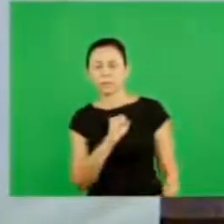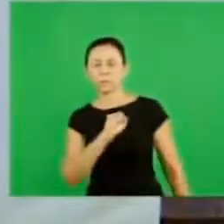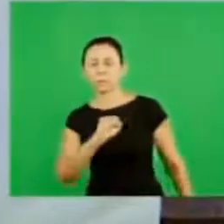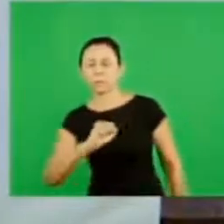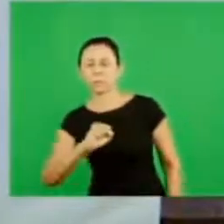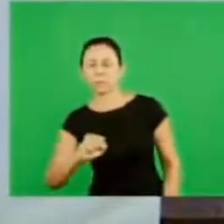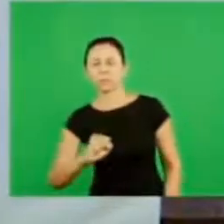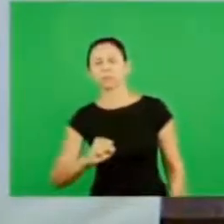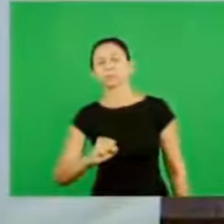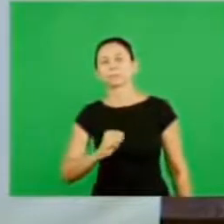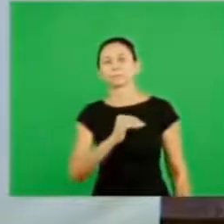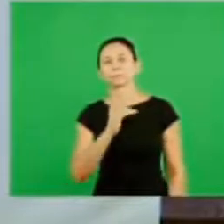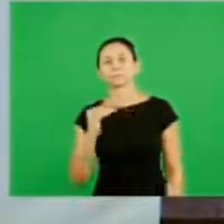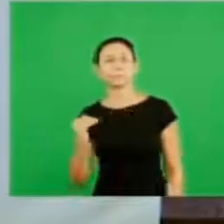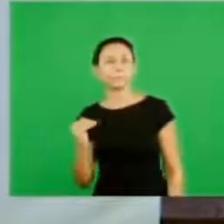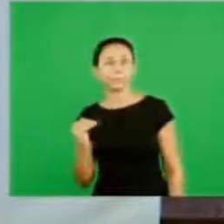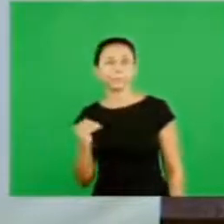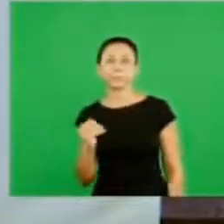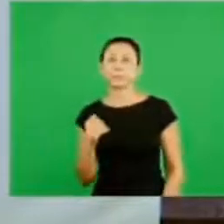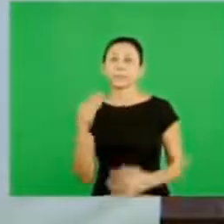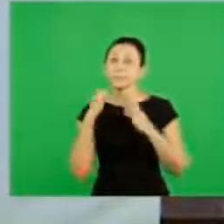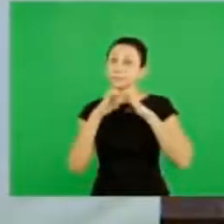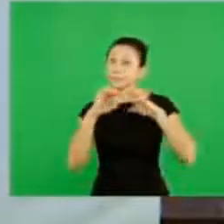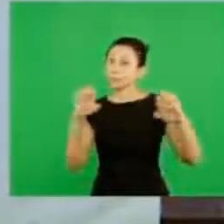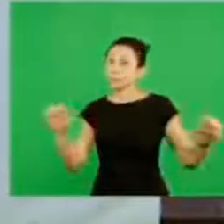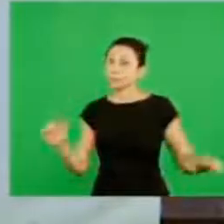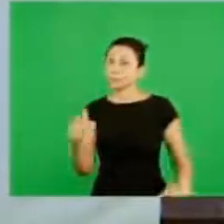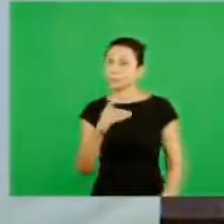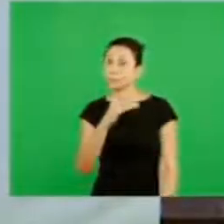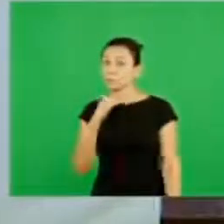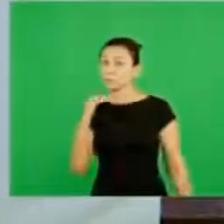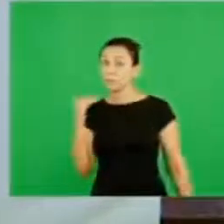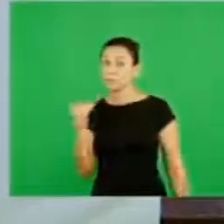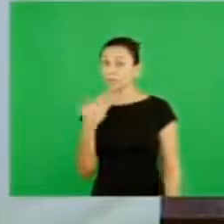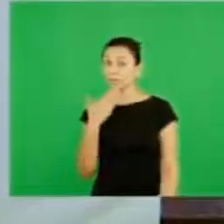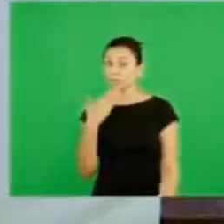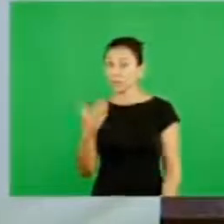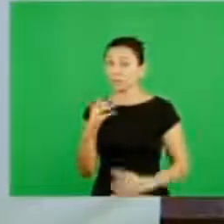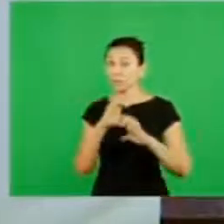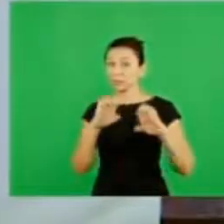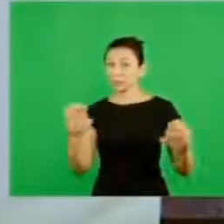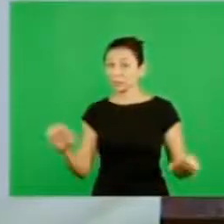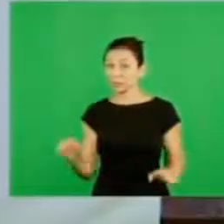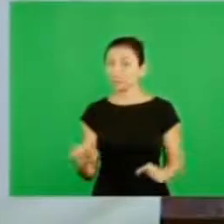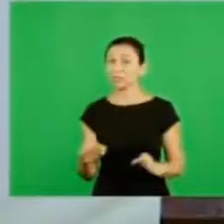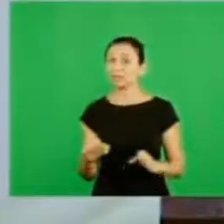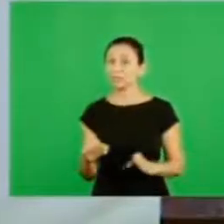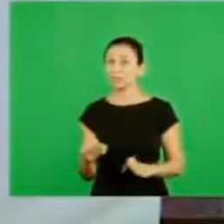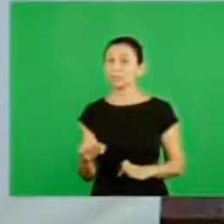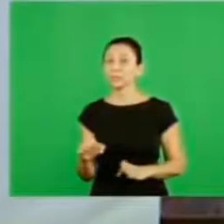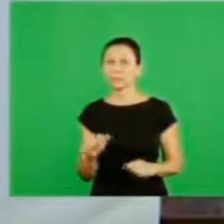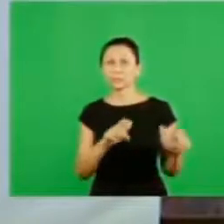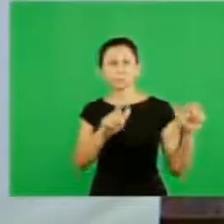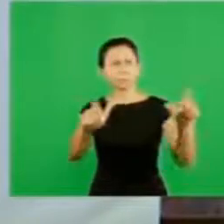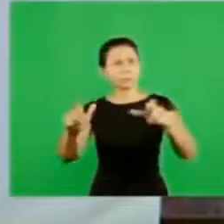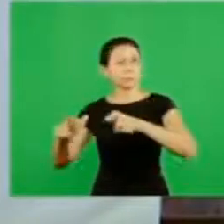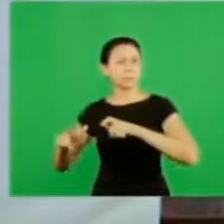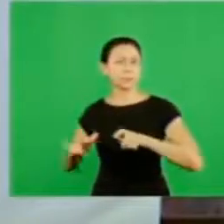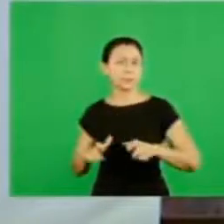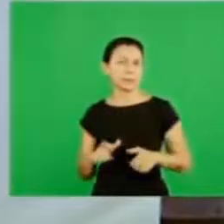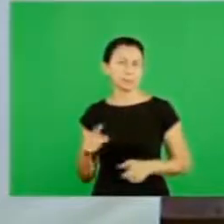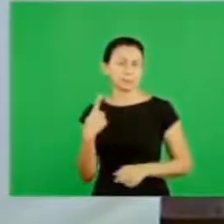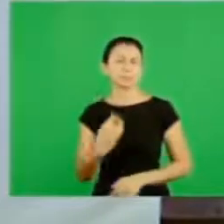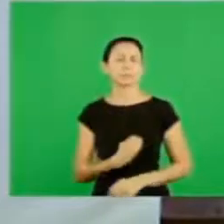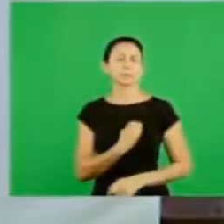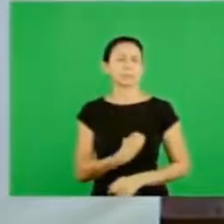So he was explaining, you know, he went in front of him, he received the mortal blows, and this was the gospel, the Protestant gospel